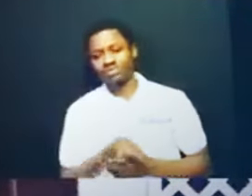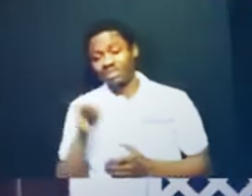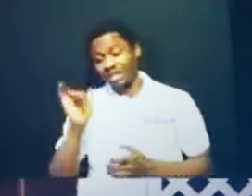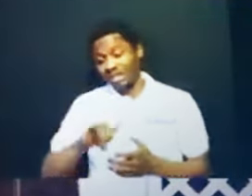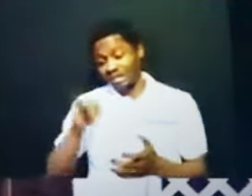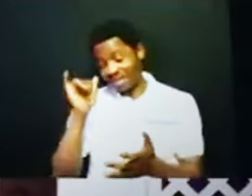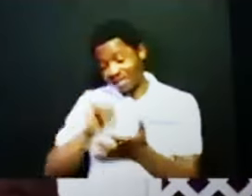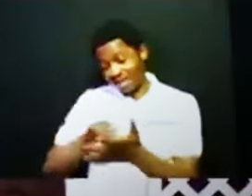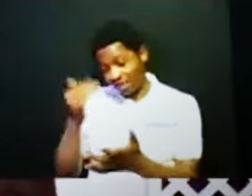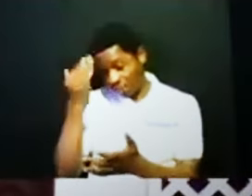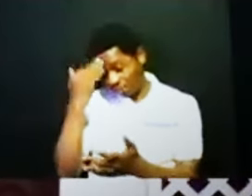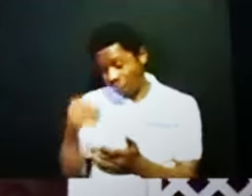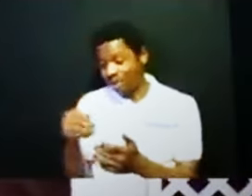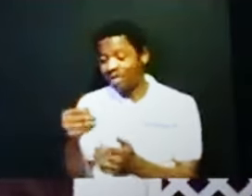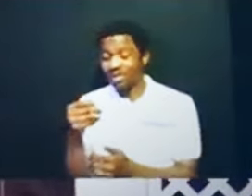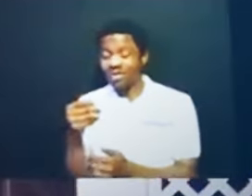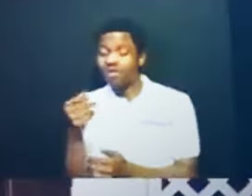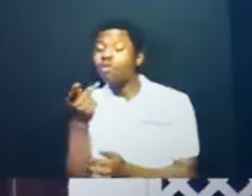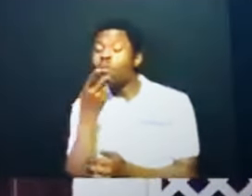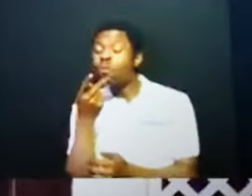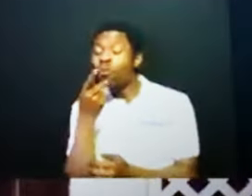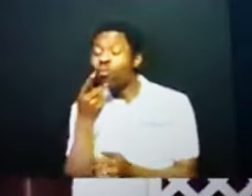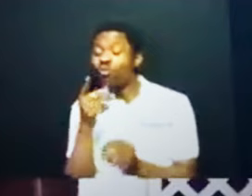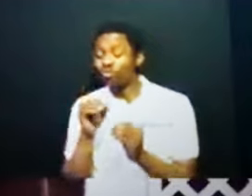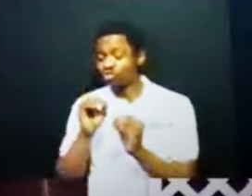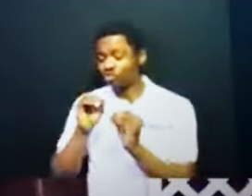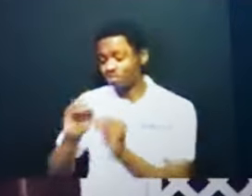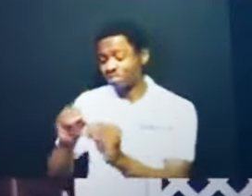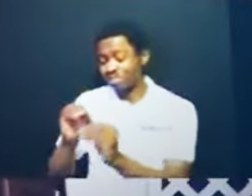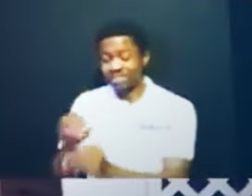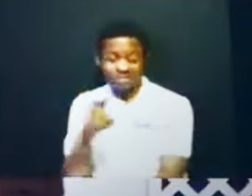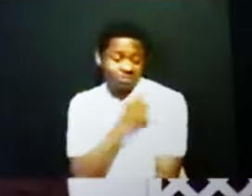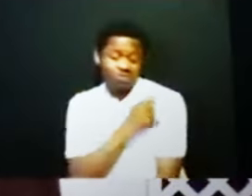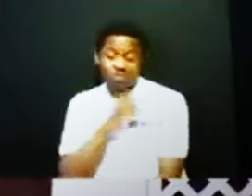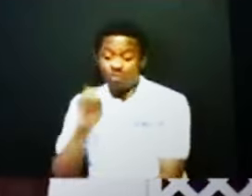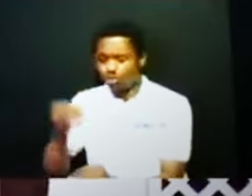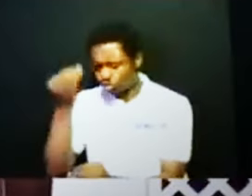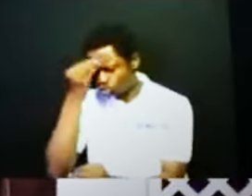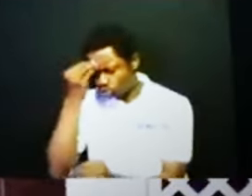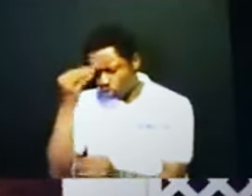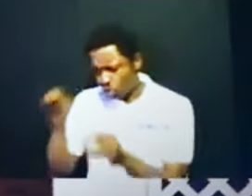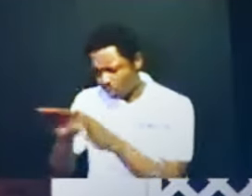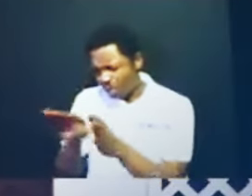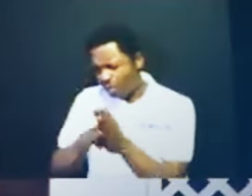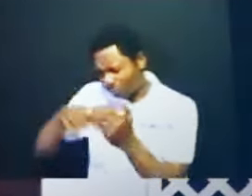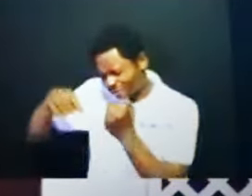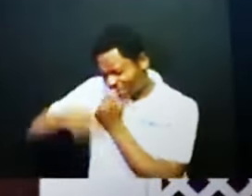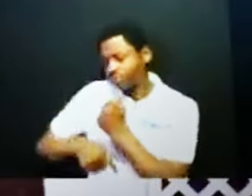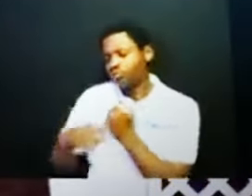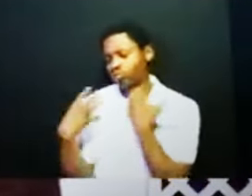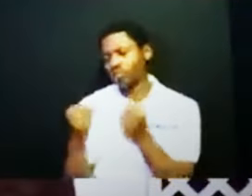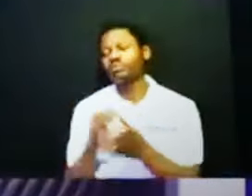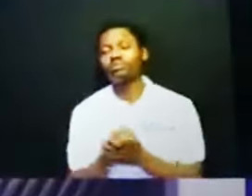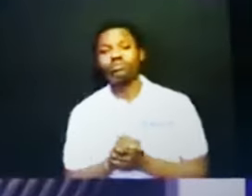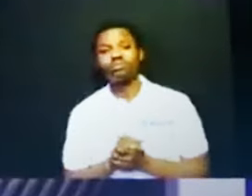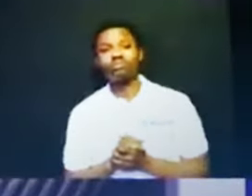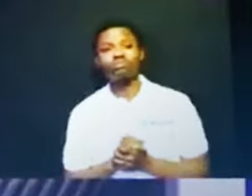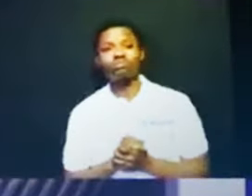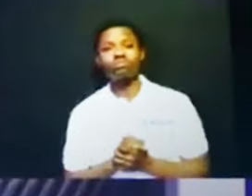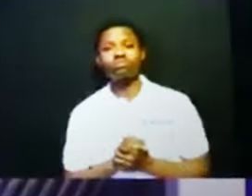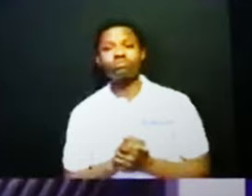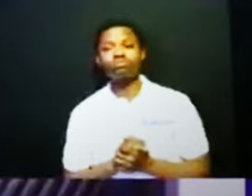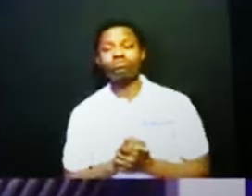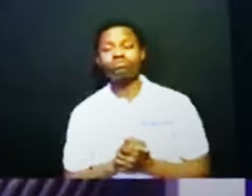CSM no one church in here is answer as a funny money penny be adding church one about what done it binum did you. In fact,